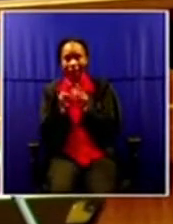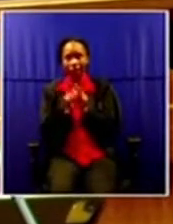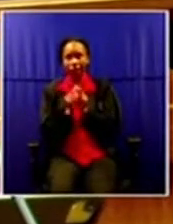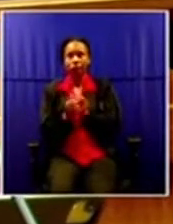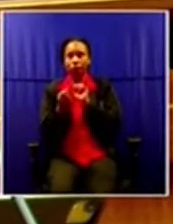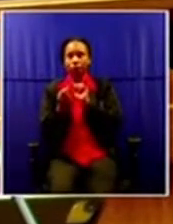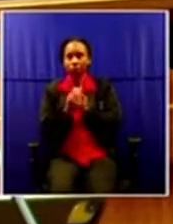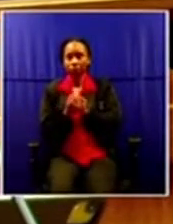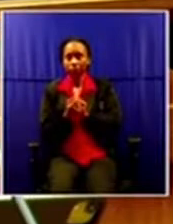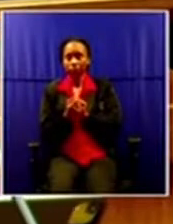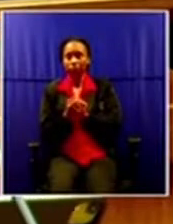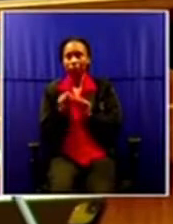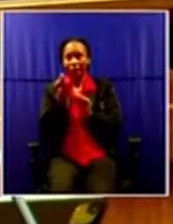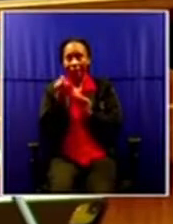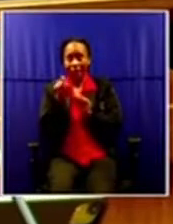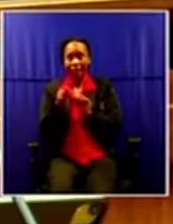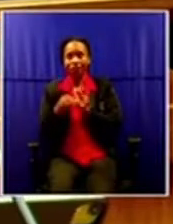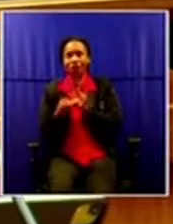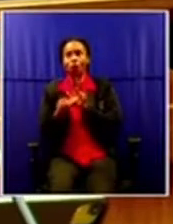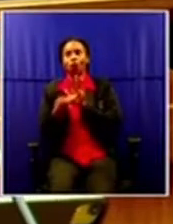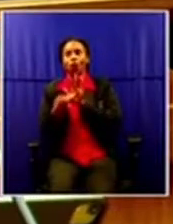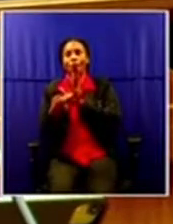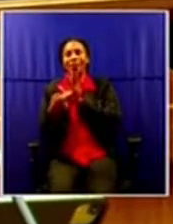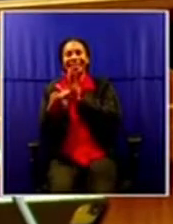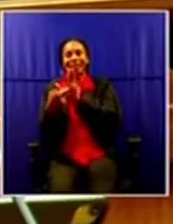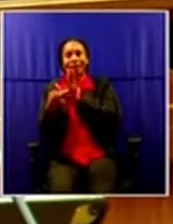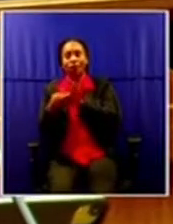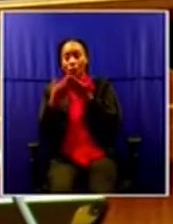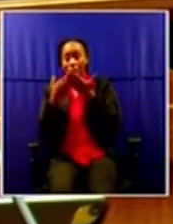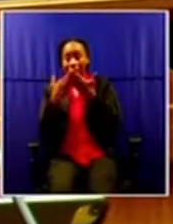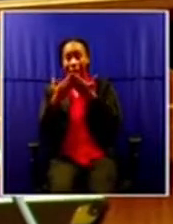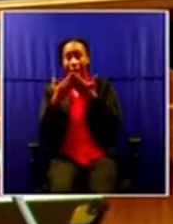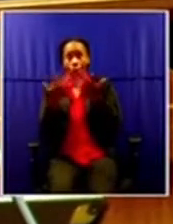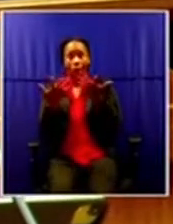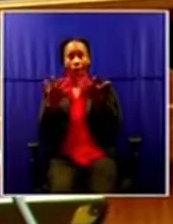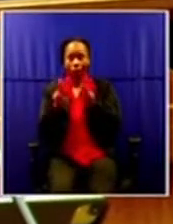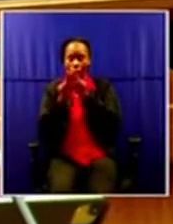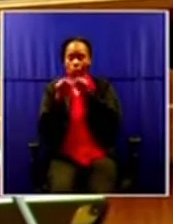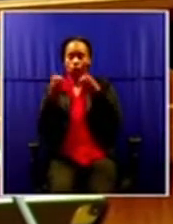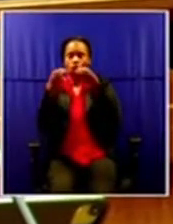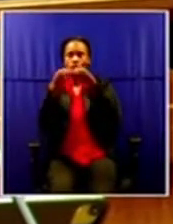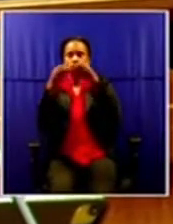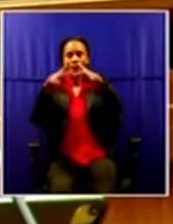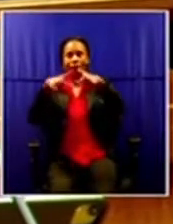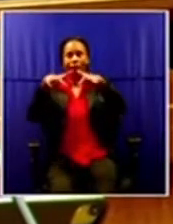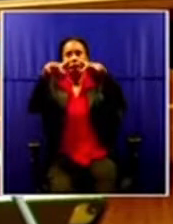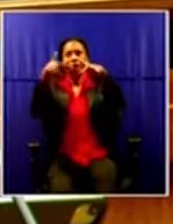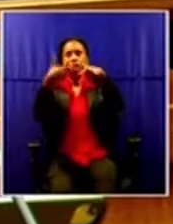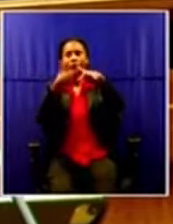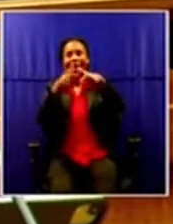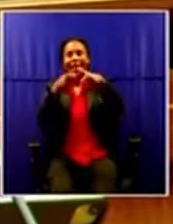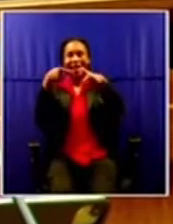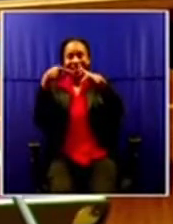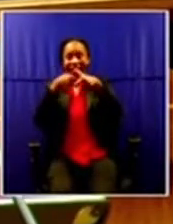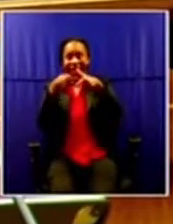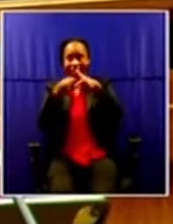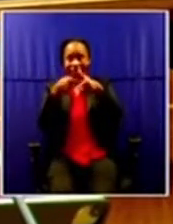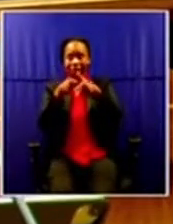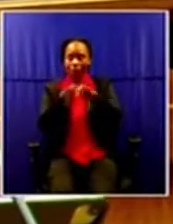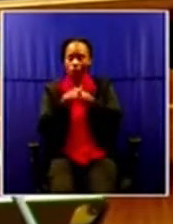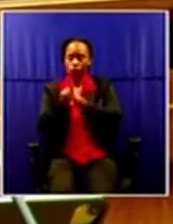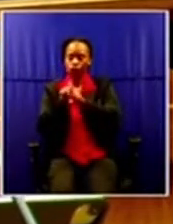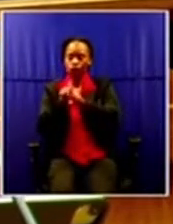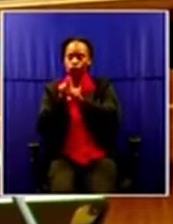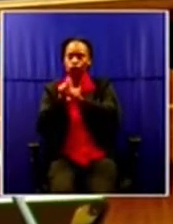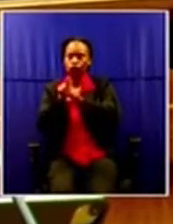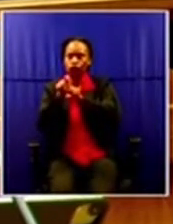very representative study at a national level, which has been tracking the impact on